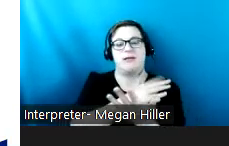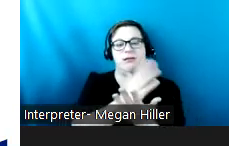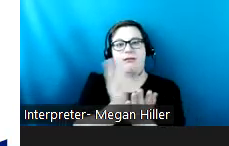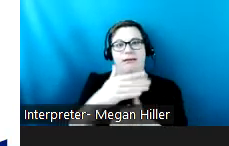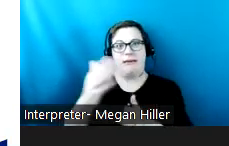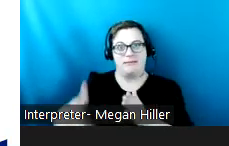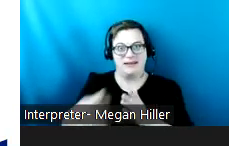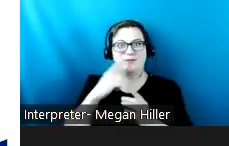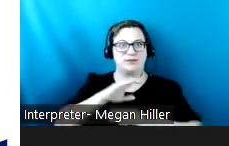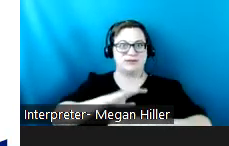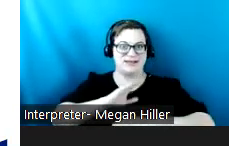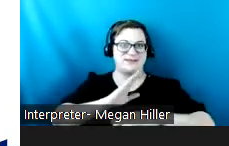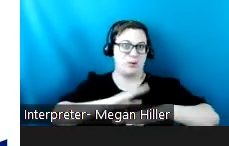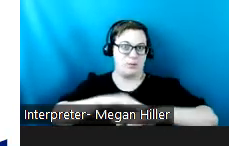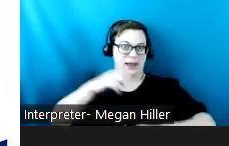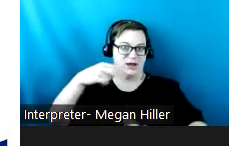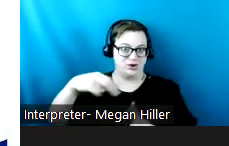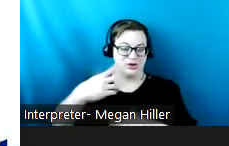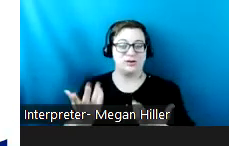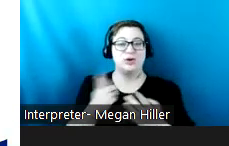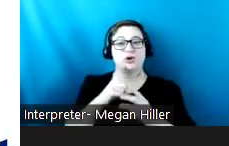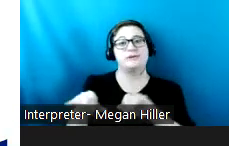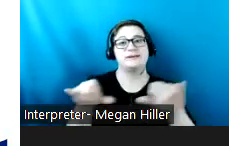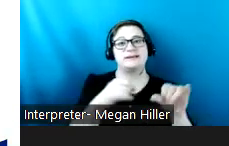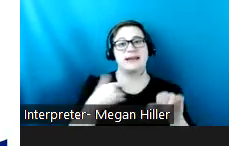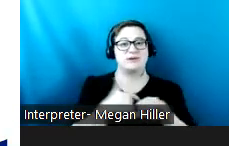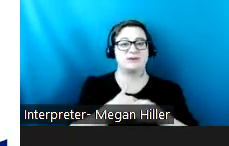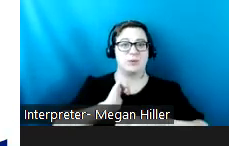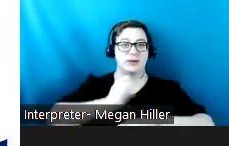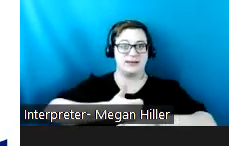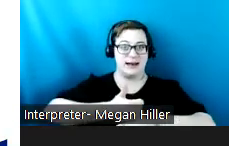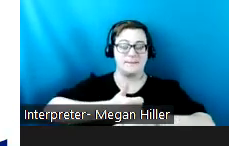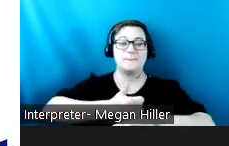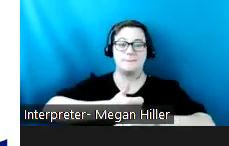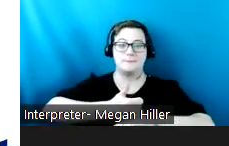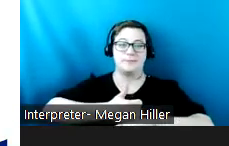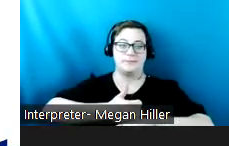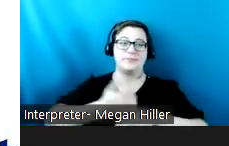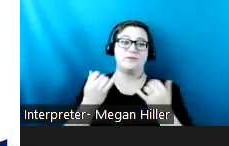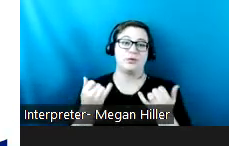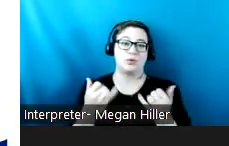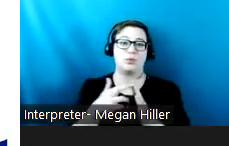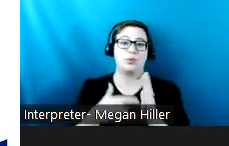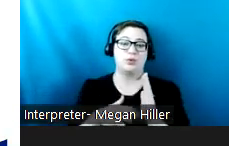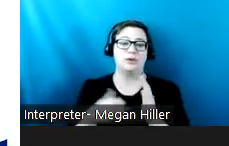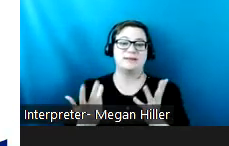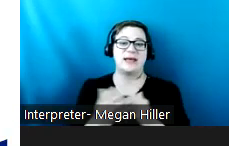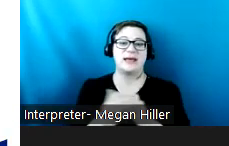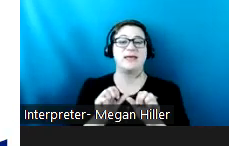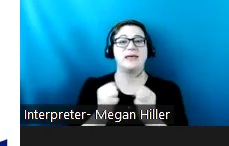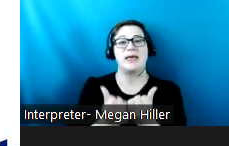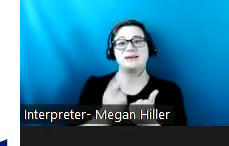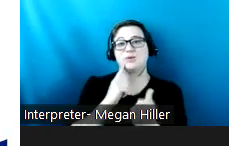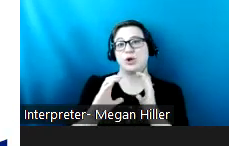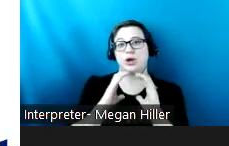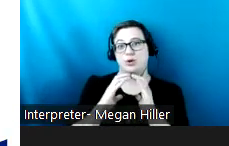condition of probation, the standards that we set in our current rule are that the agency shall communicate regularly